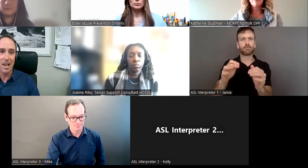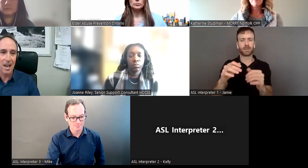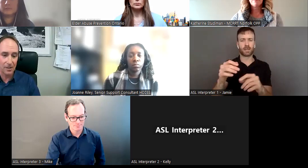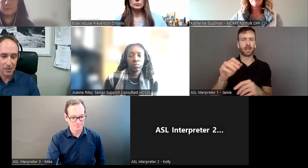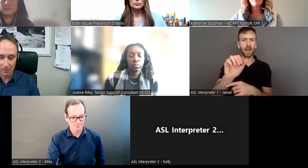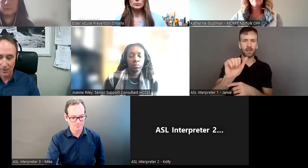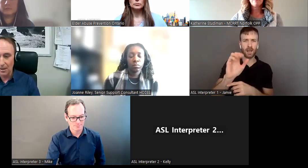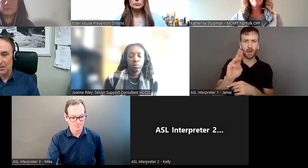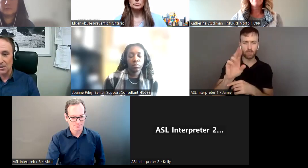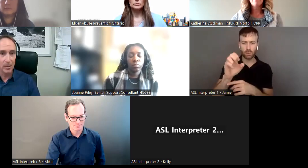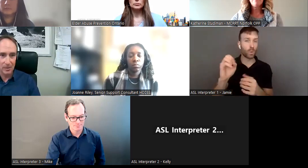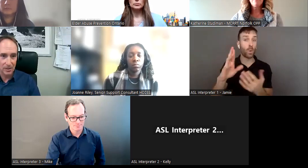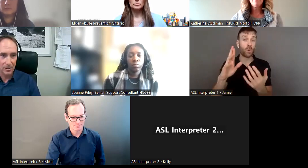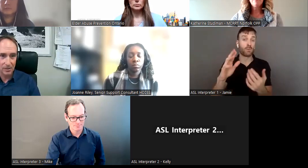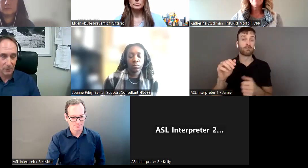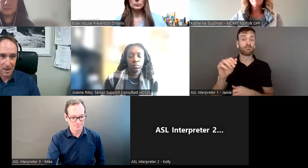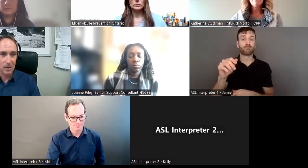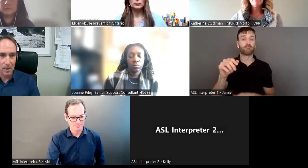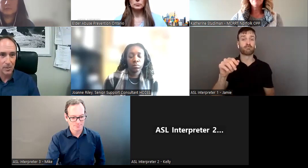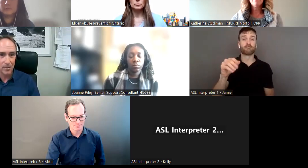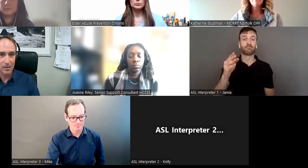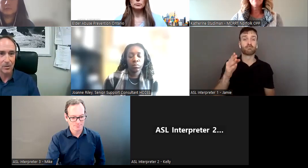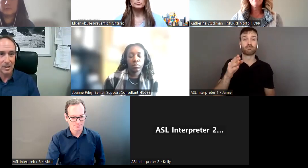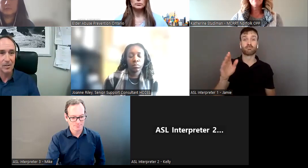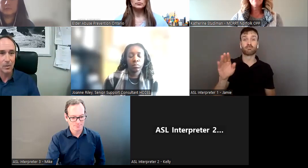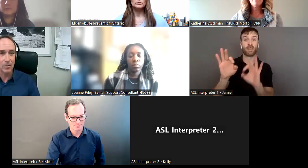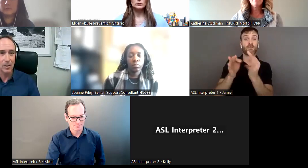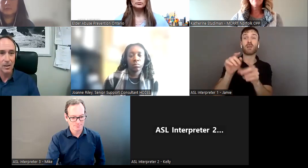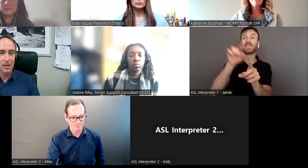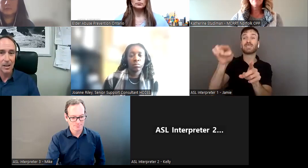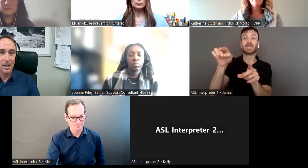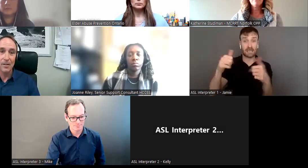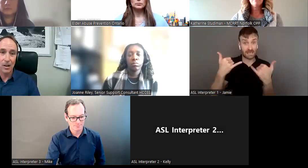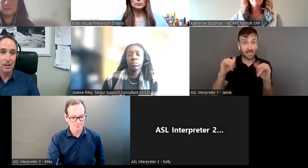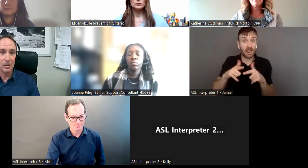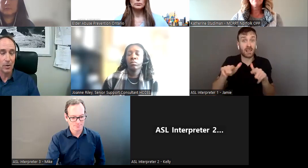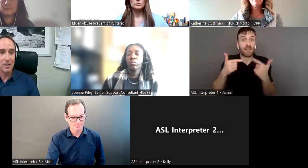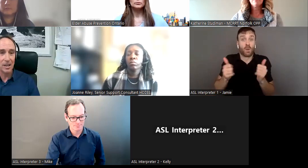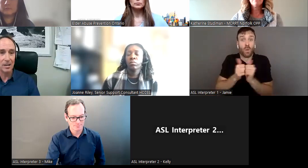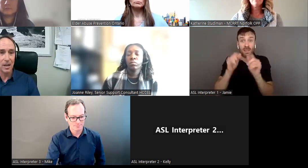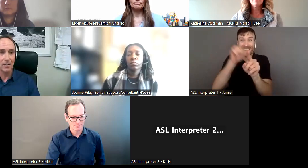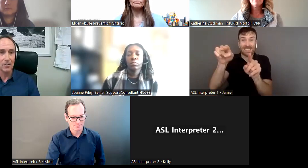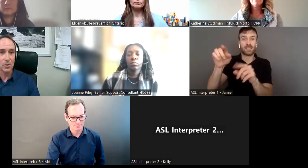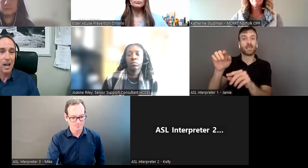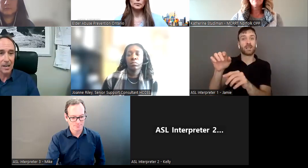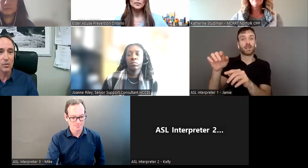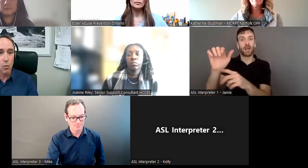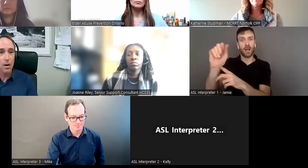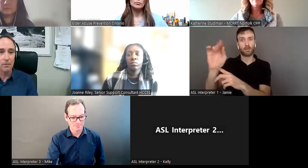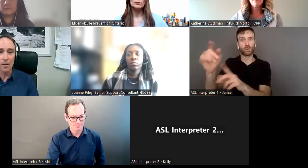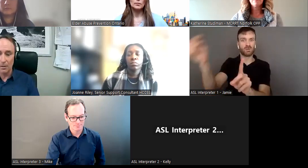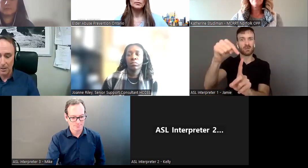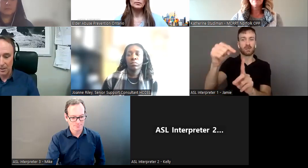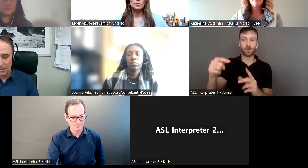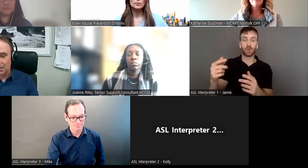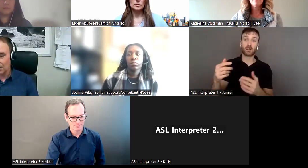abuse at the hands of somebody that a family member that they're living with. And there's a hefty price tag for that. So that is one